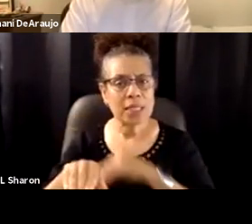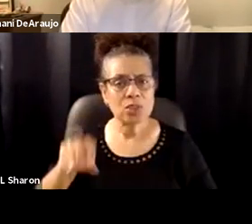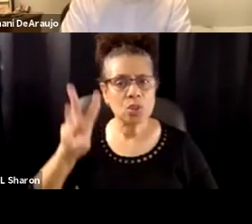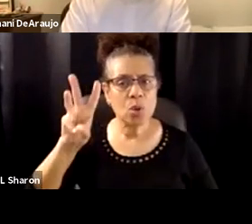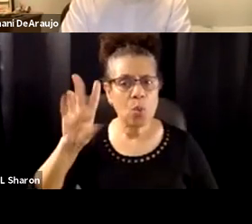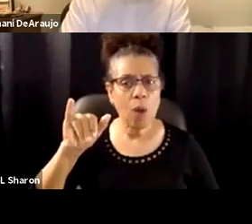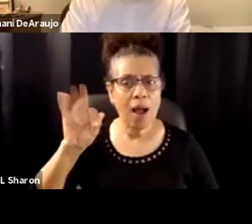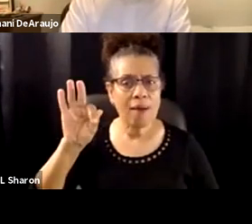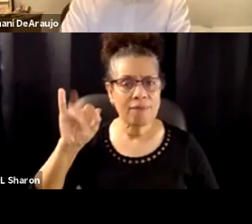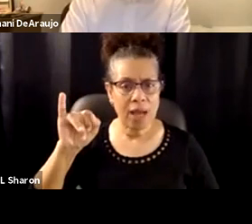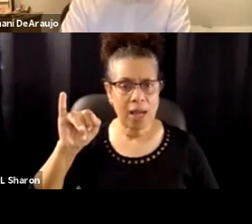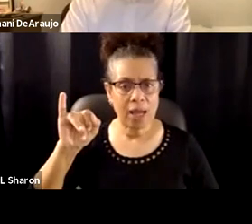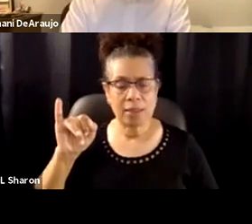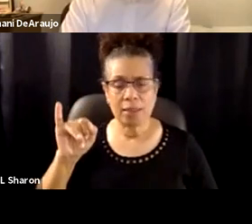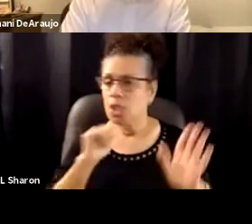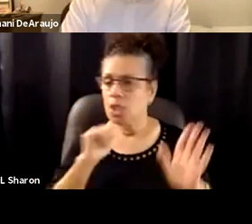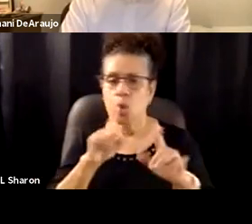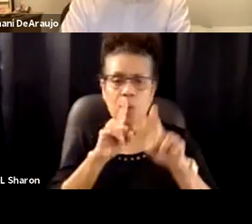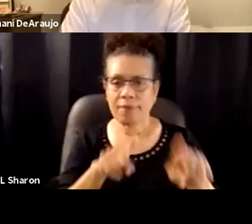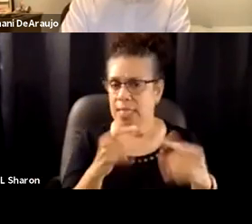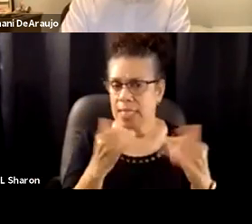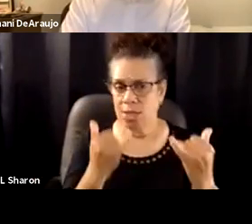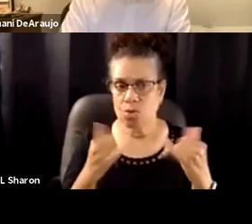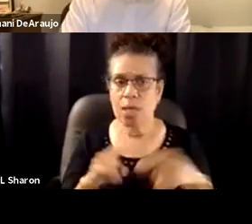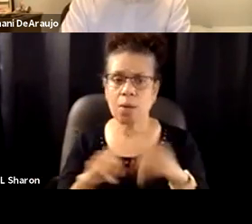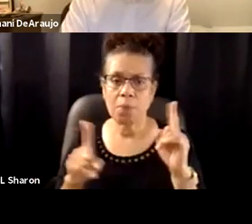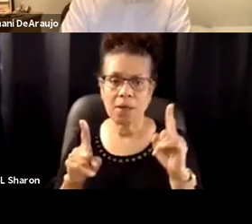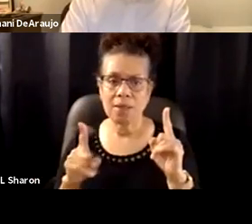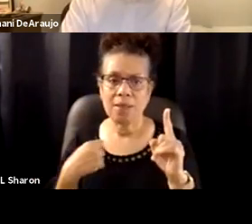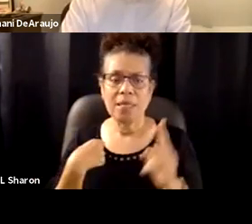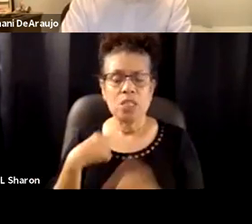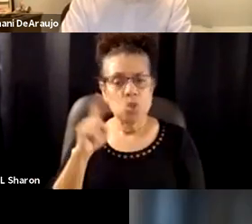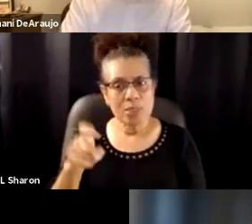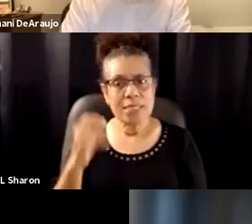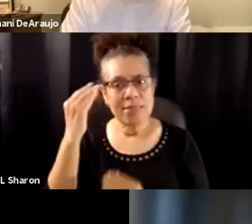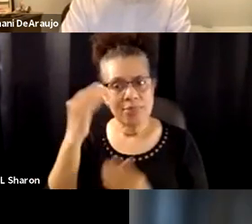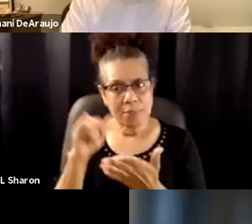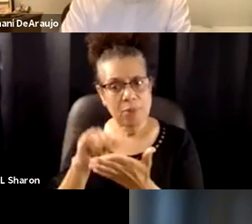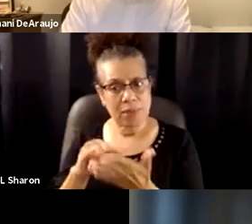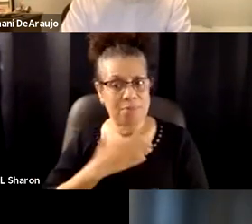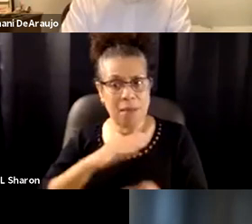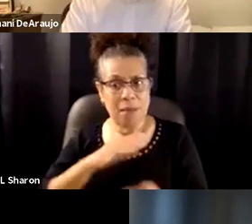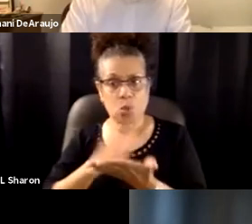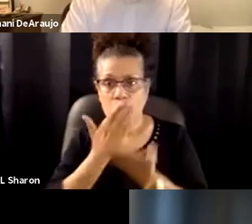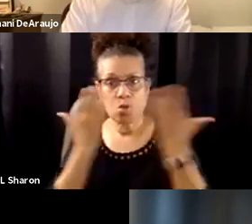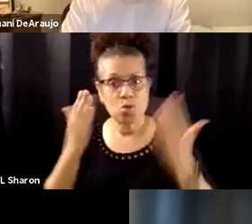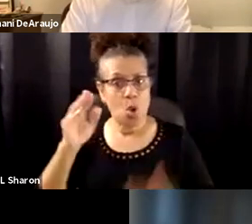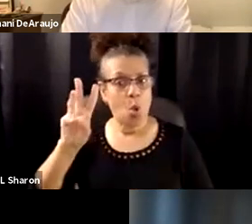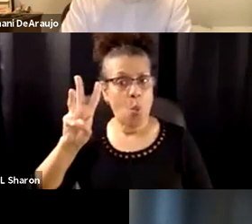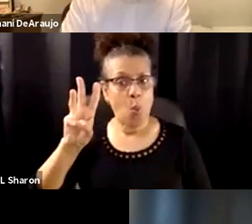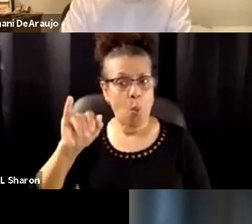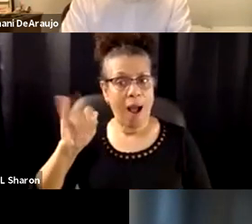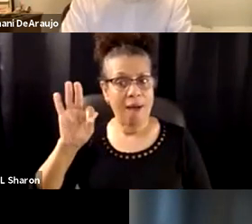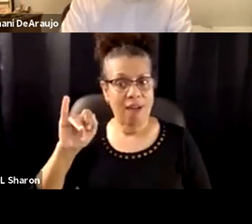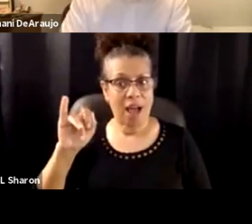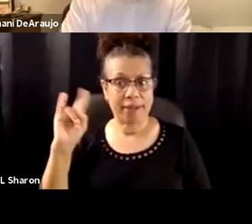need to be answered now it could be answered also later in the um email but it's something like that you know yes our team has been